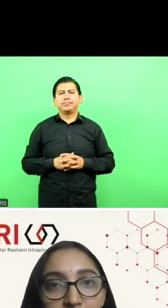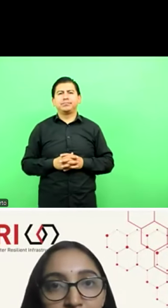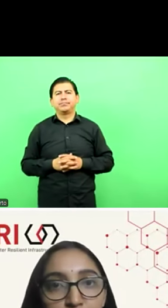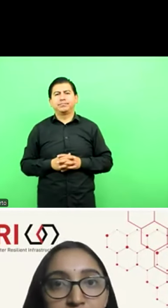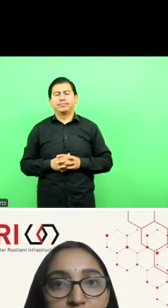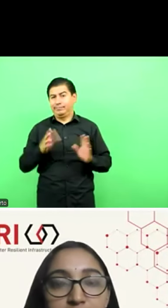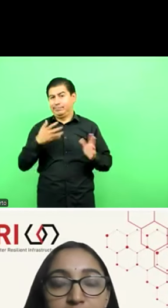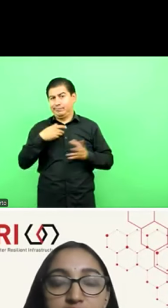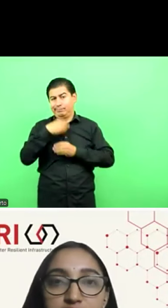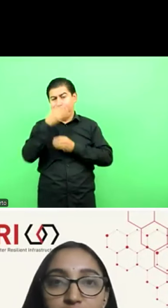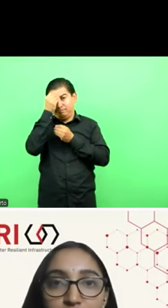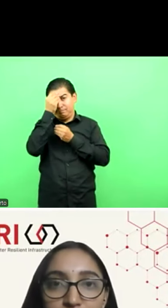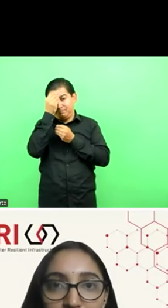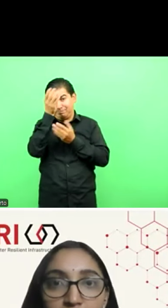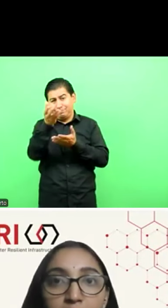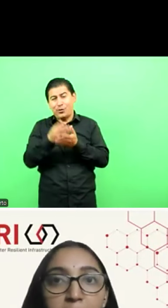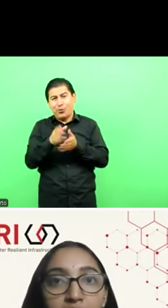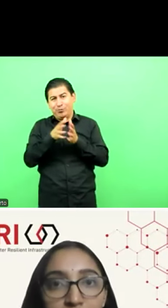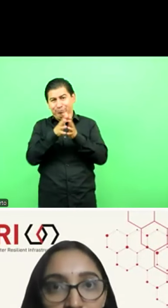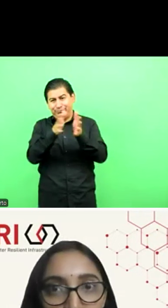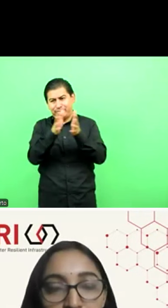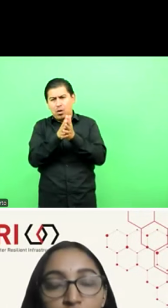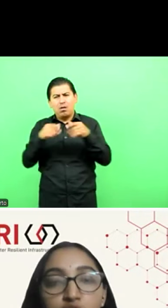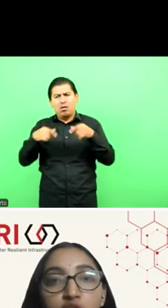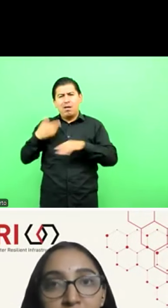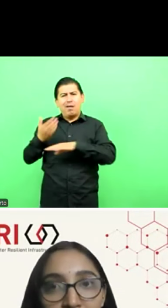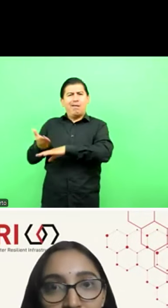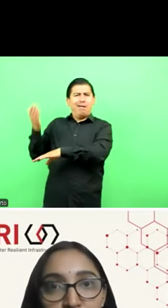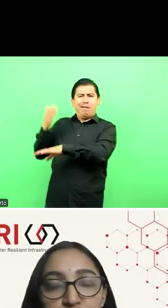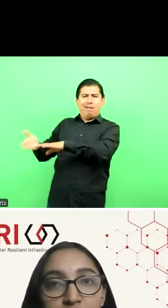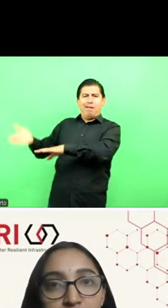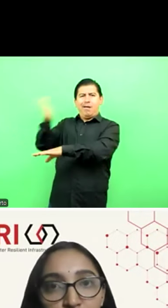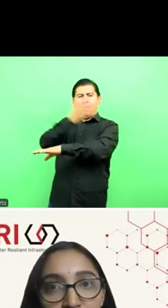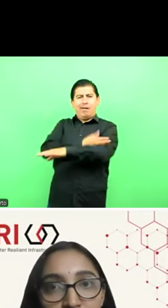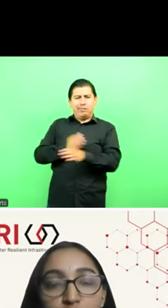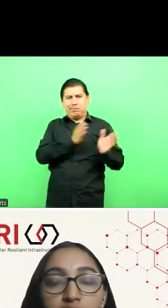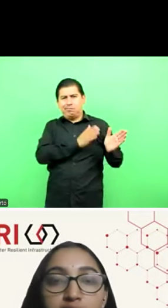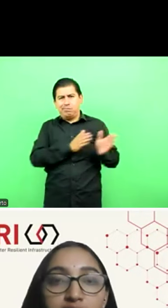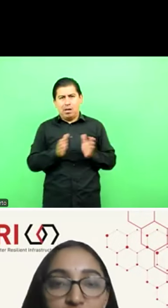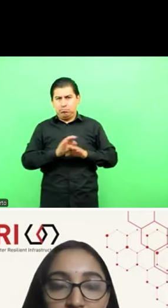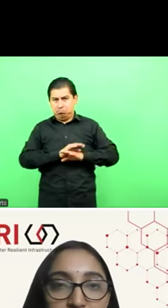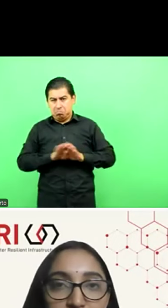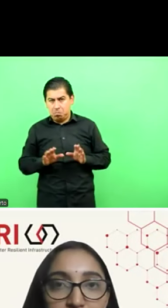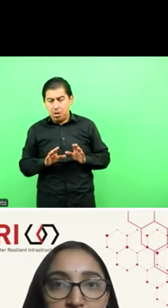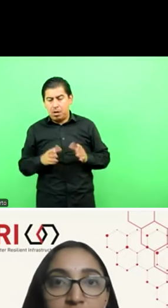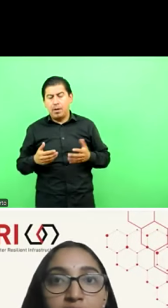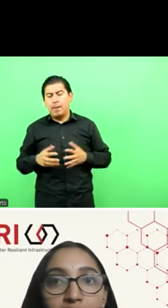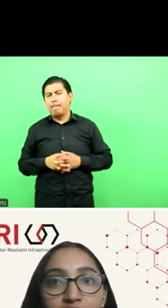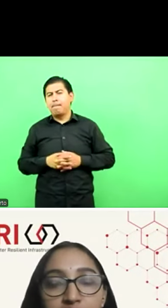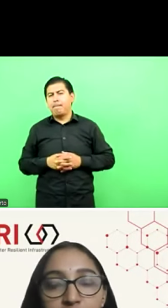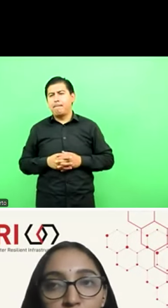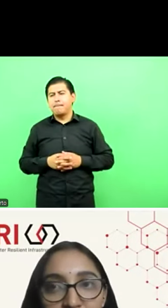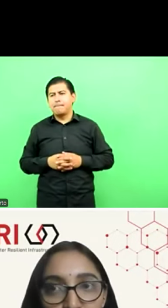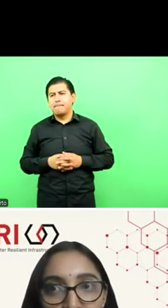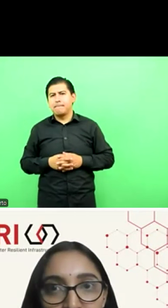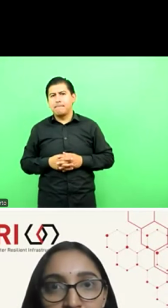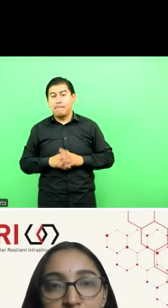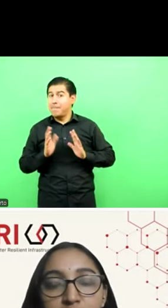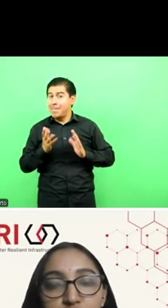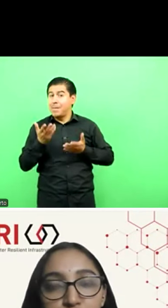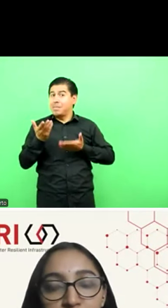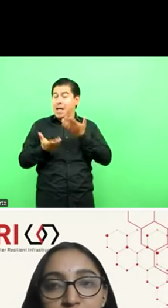see any potential synergies where we can partner with, collaborate, share resources, or learn from each other, have that